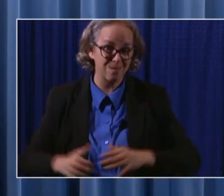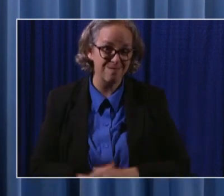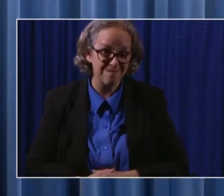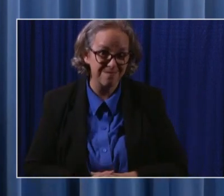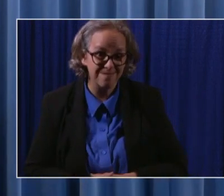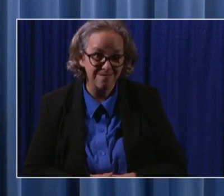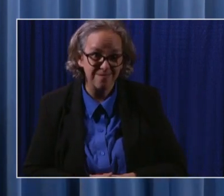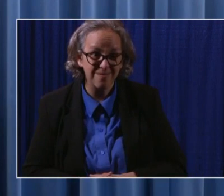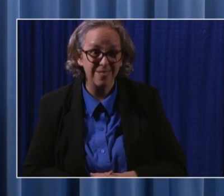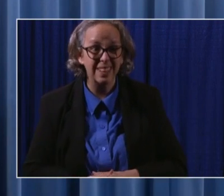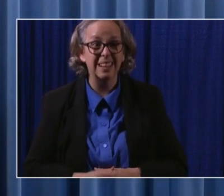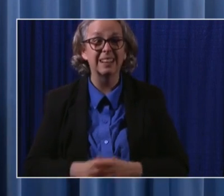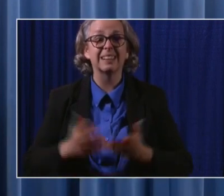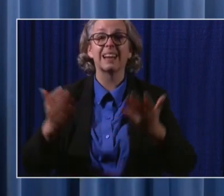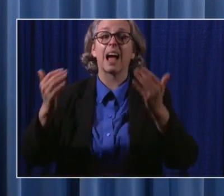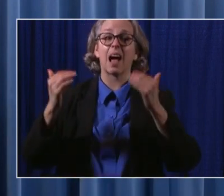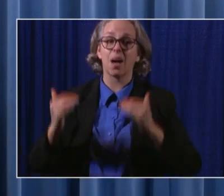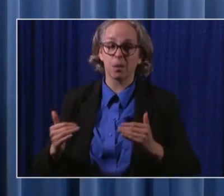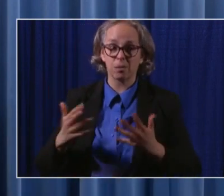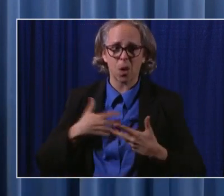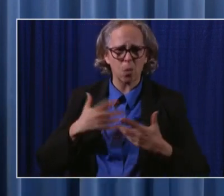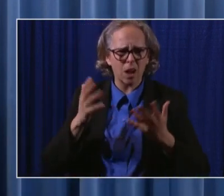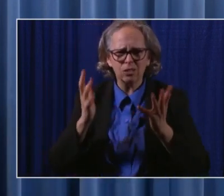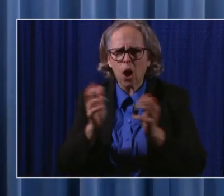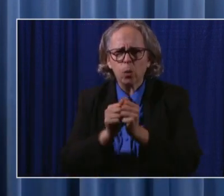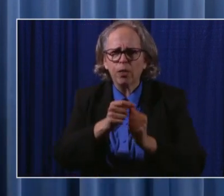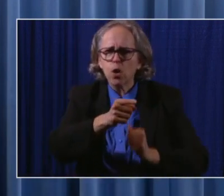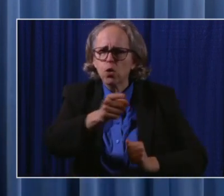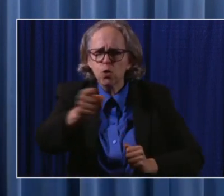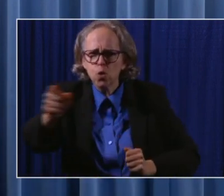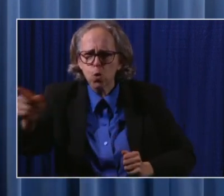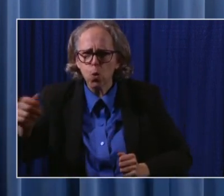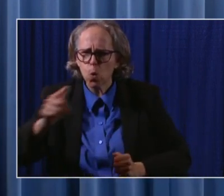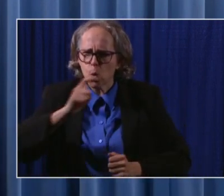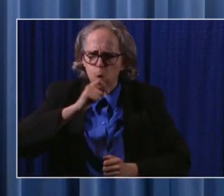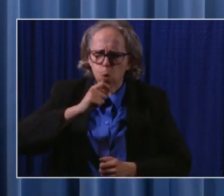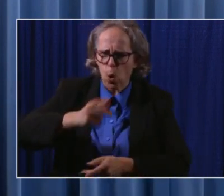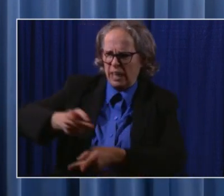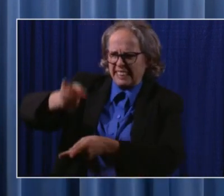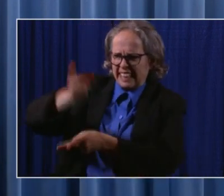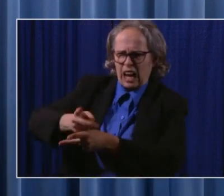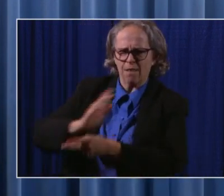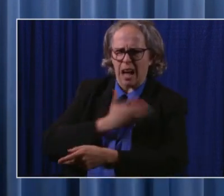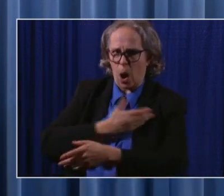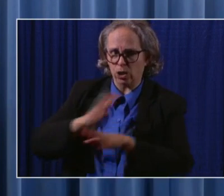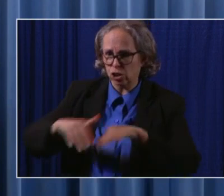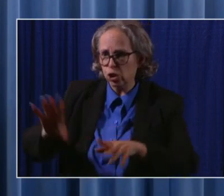those people who work every day, who are out there with our children, thank you.